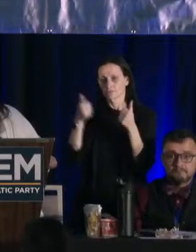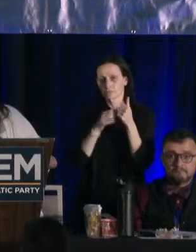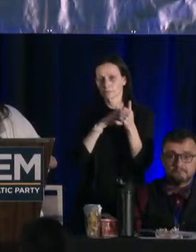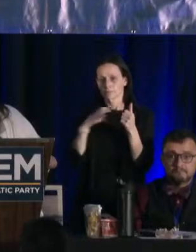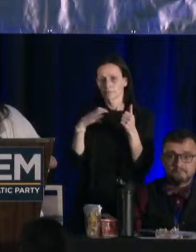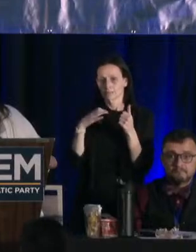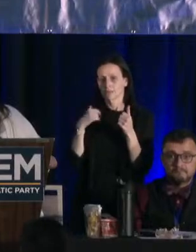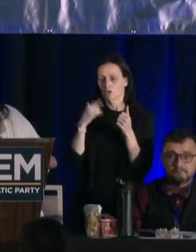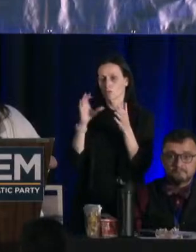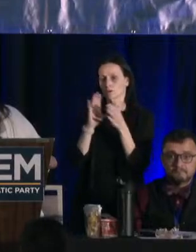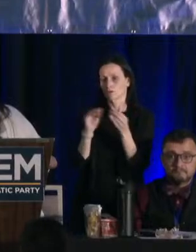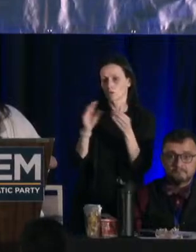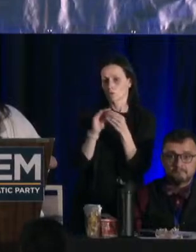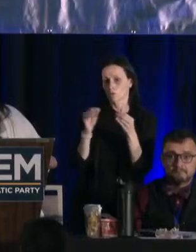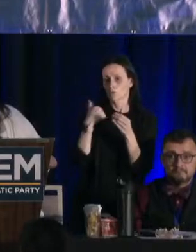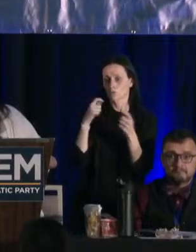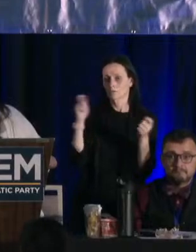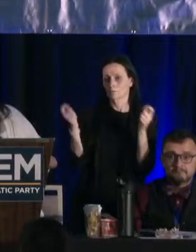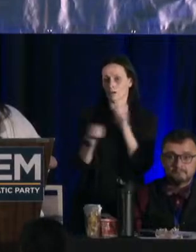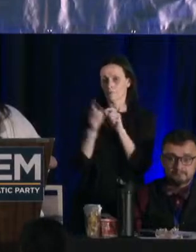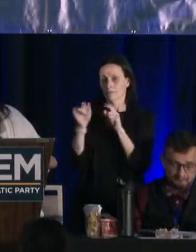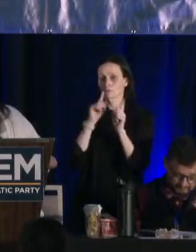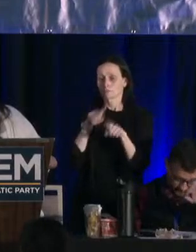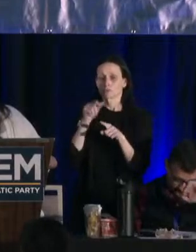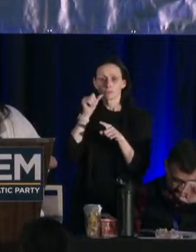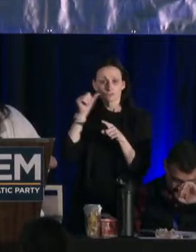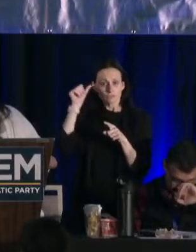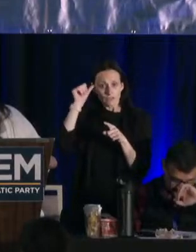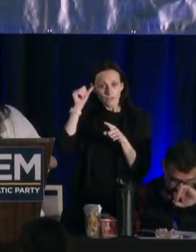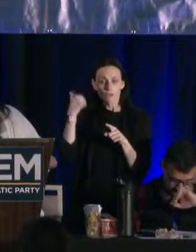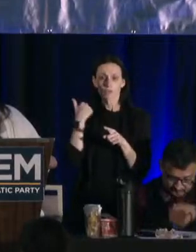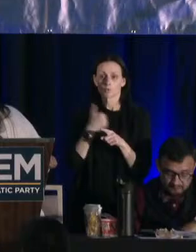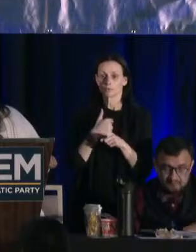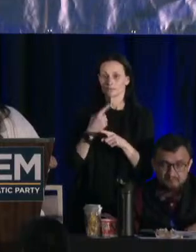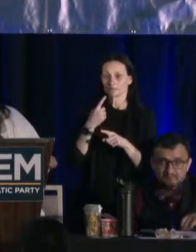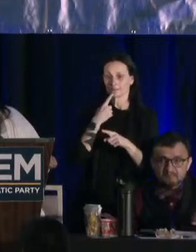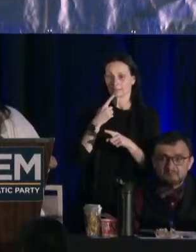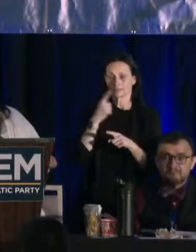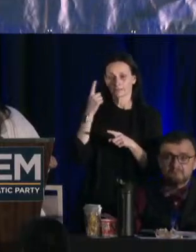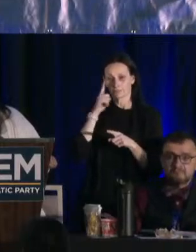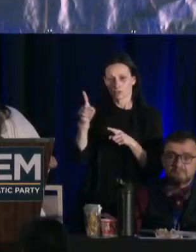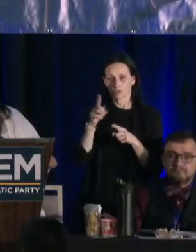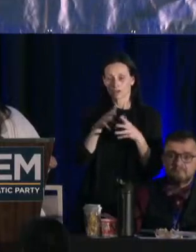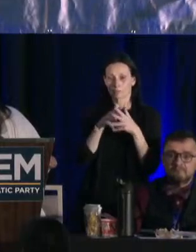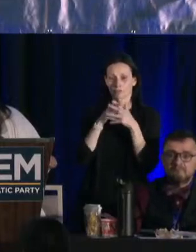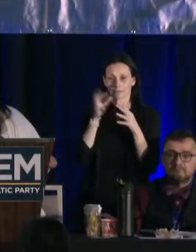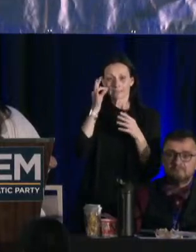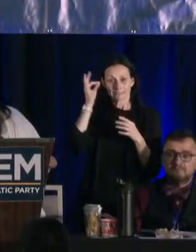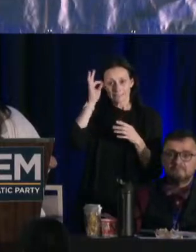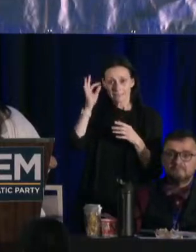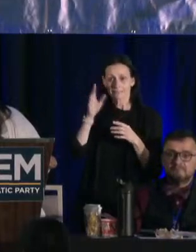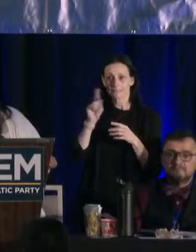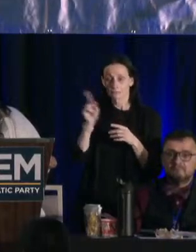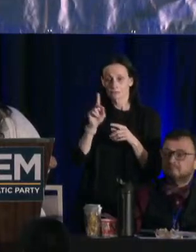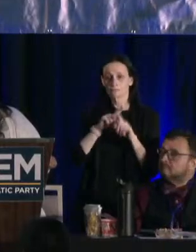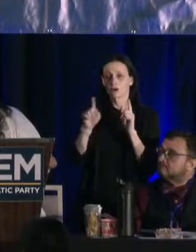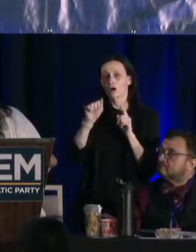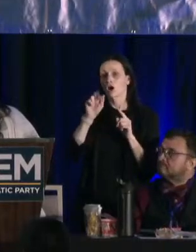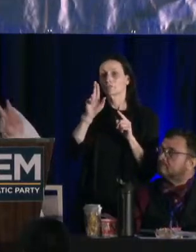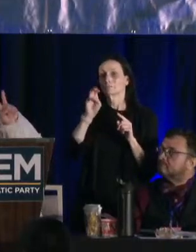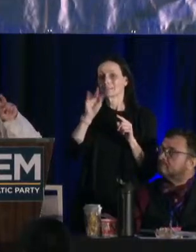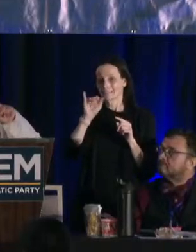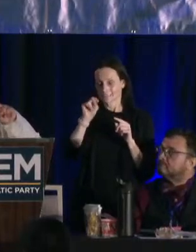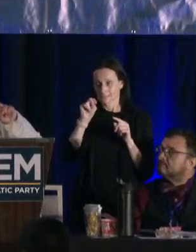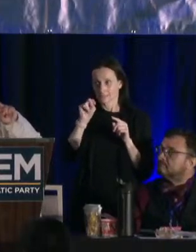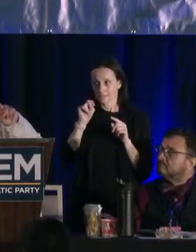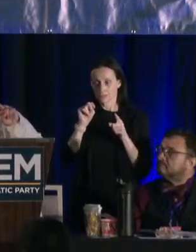want to note that we modified the report yesterday. You said the Iranian American Democrats, and it was the Armenian American